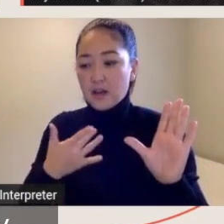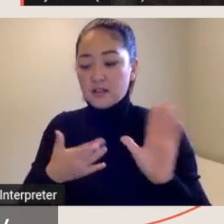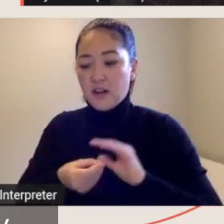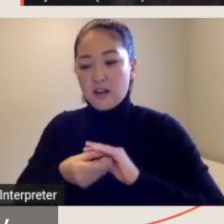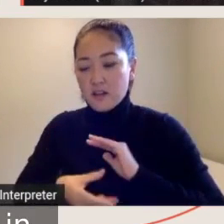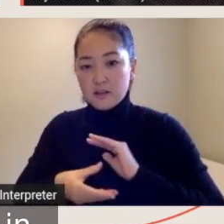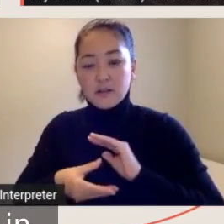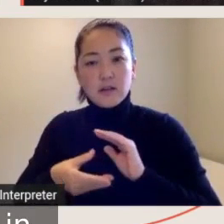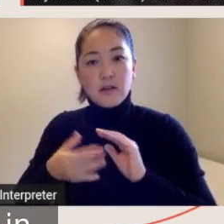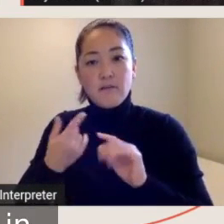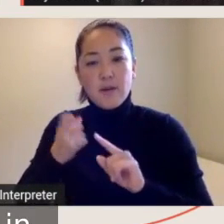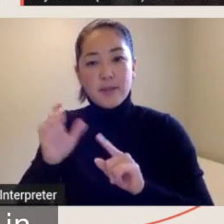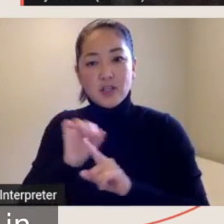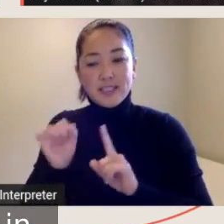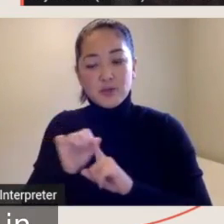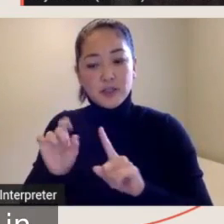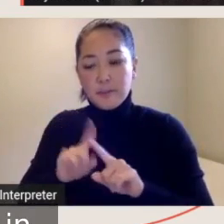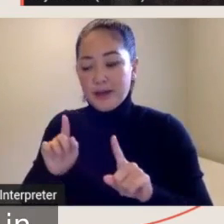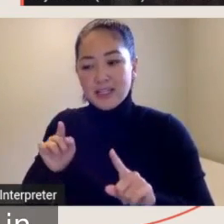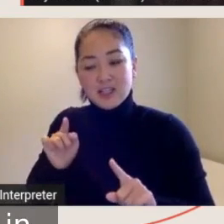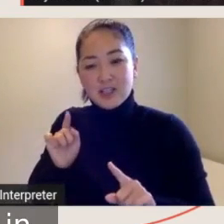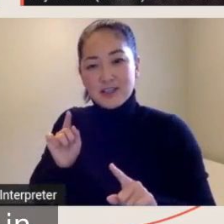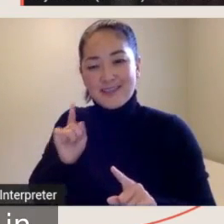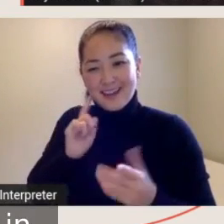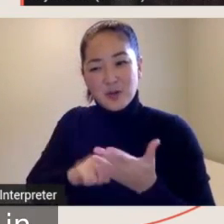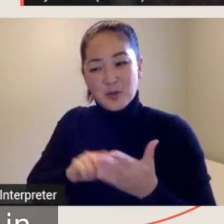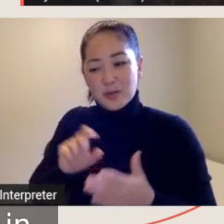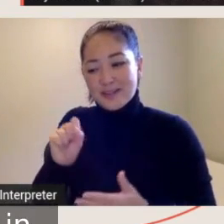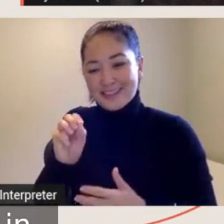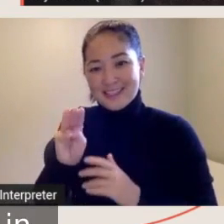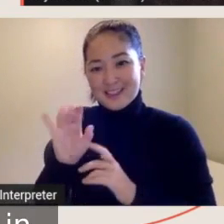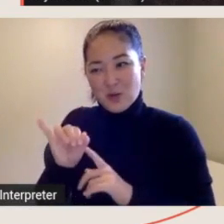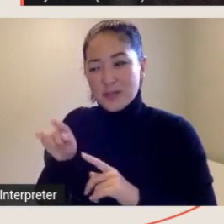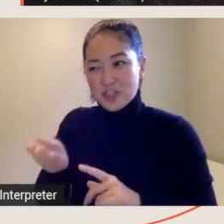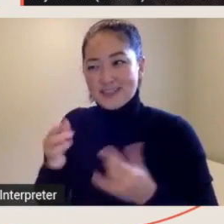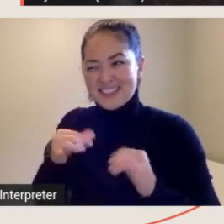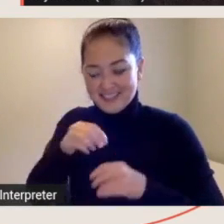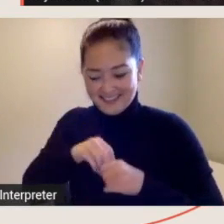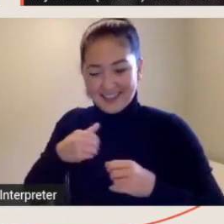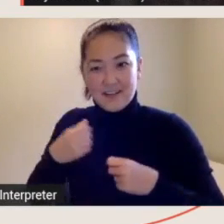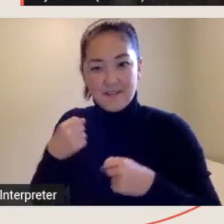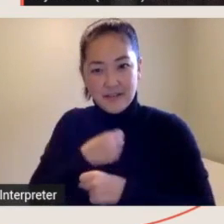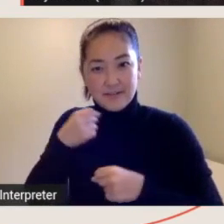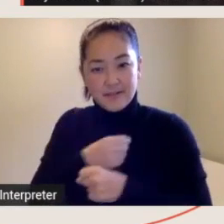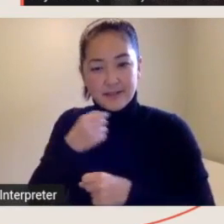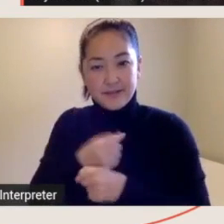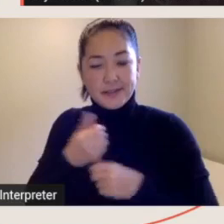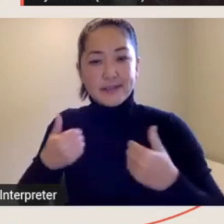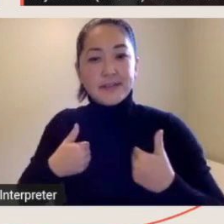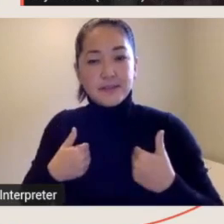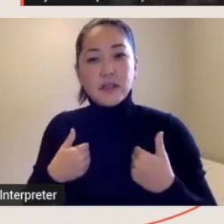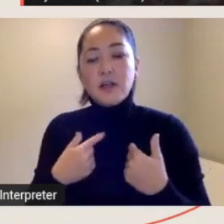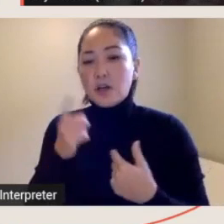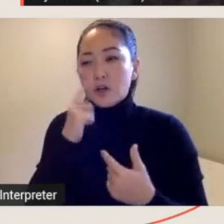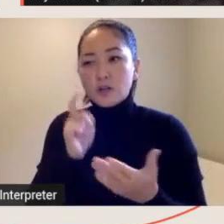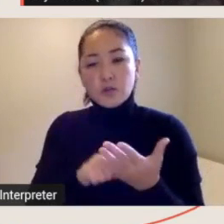their situation. And Somi still has a fight in her, which for us was amazing every time that she even